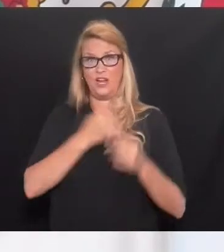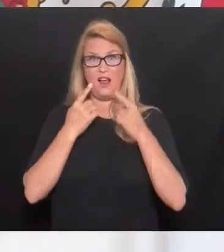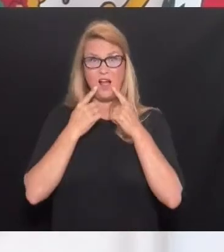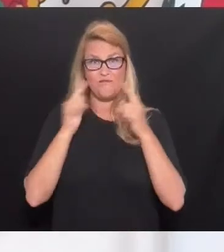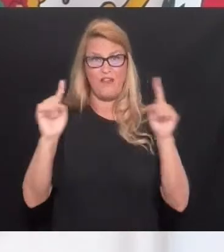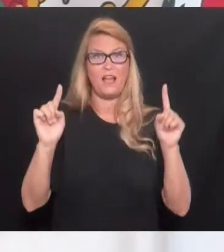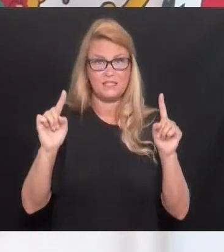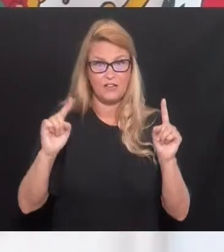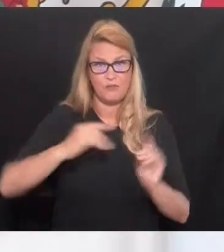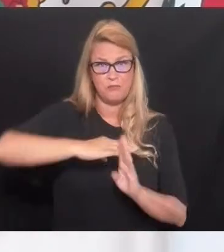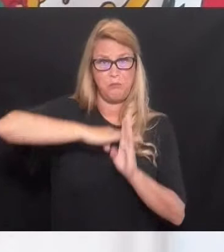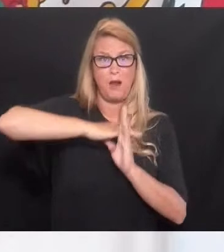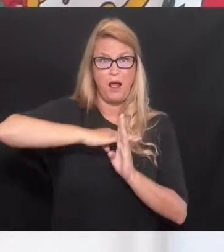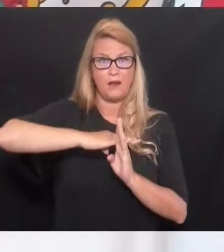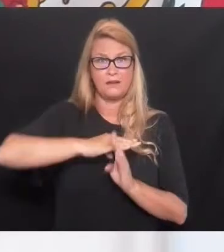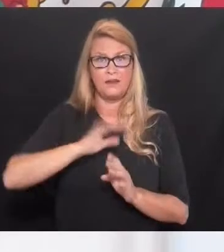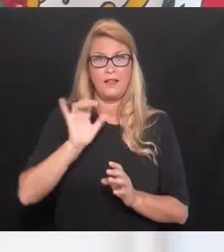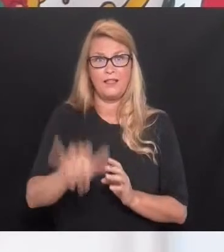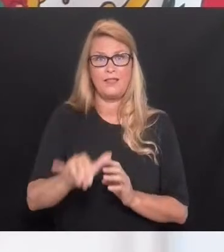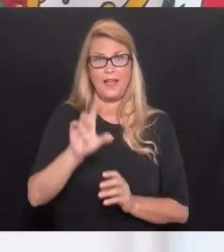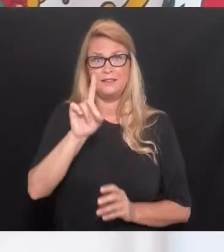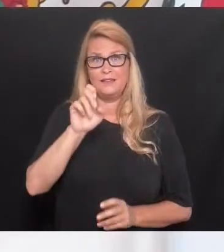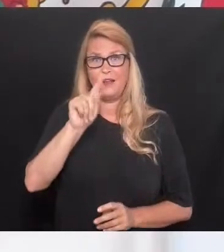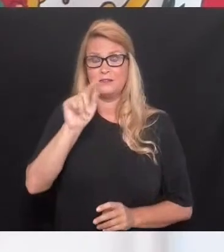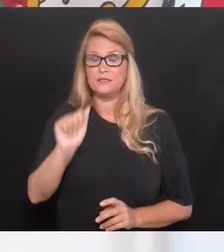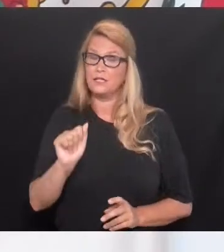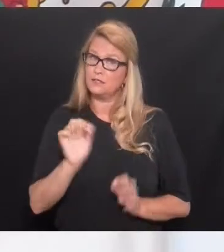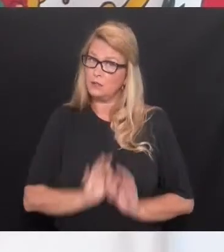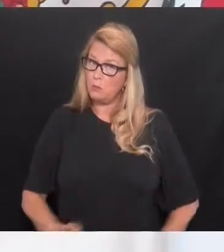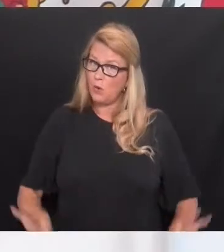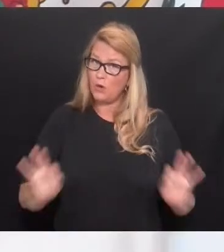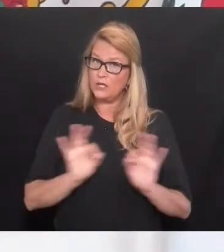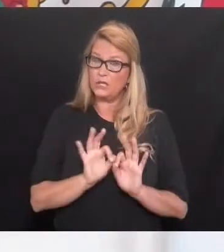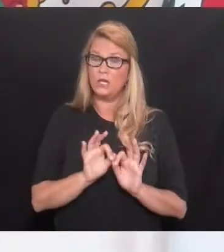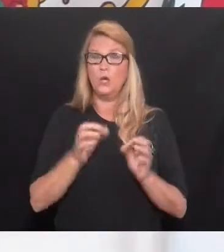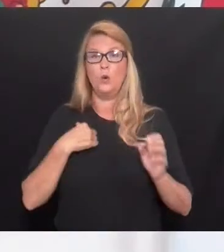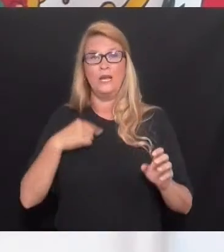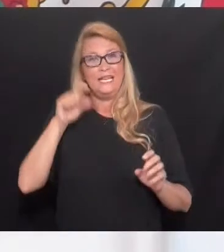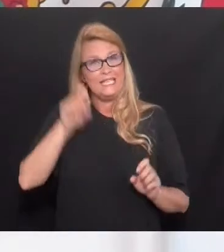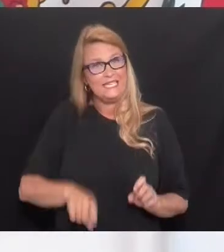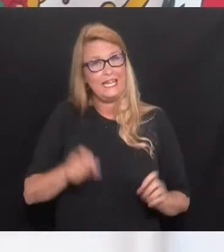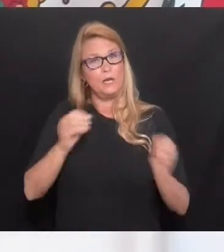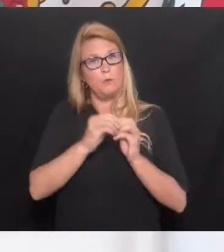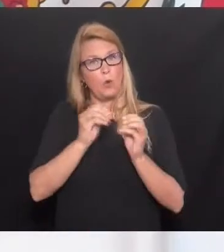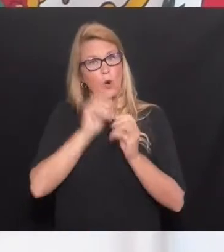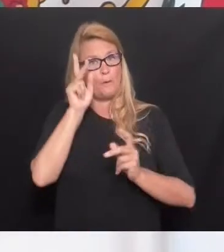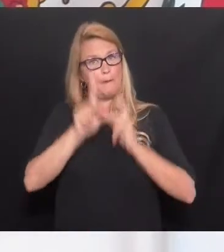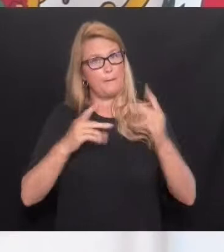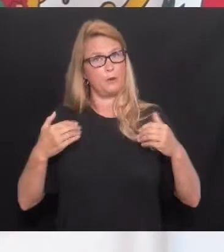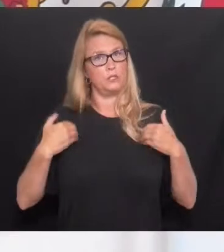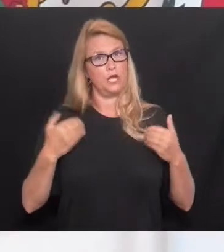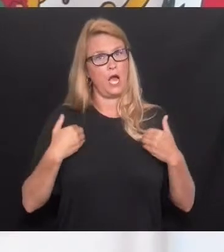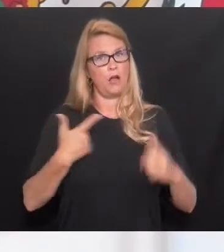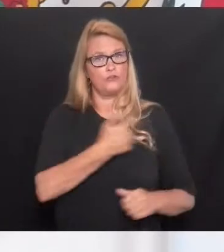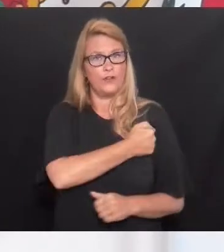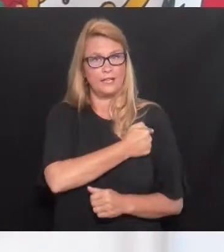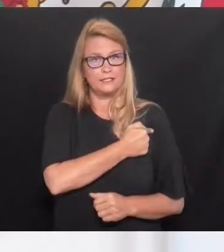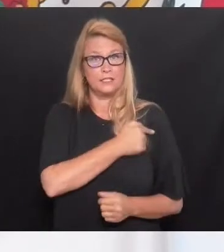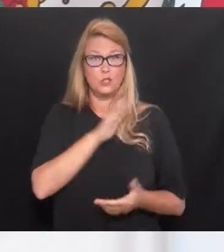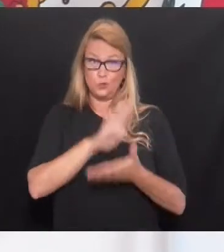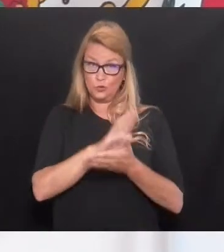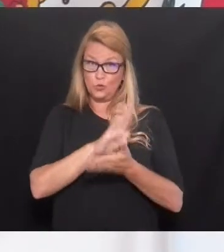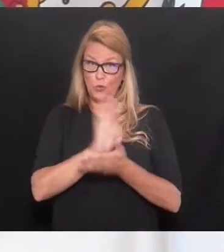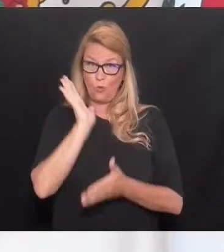are still lagging behind. We need absolutely to get you vaccinated. School is